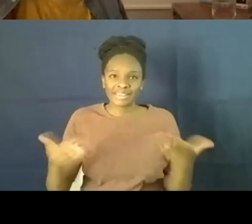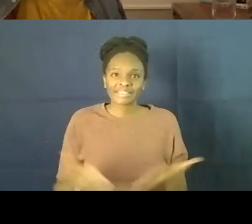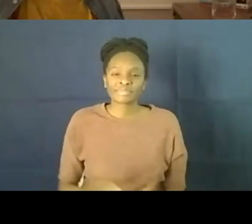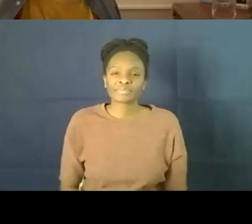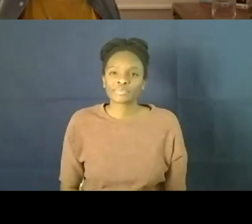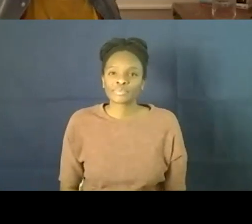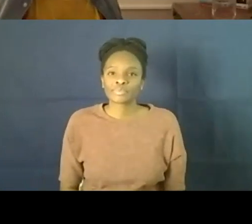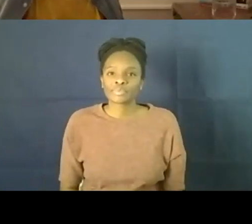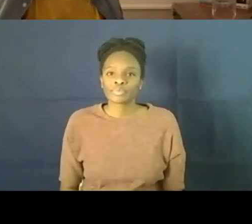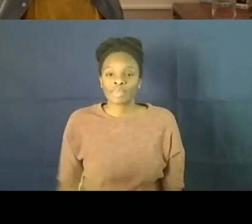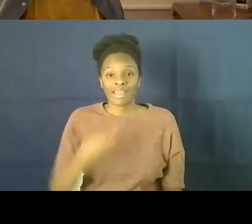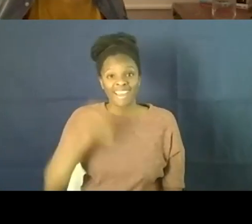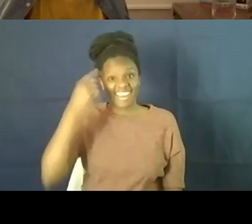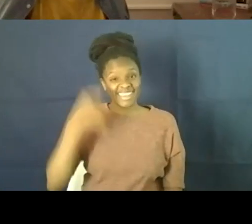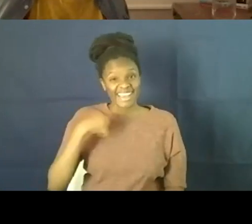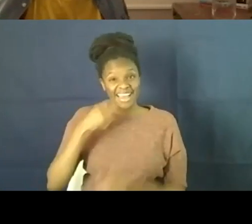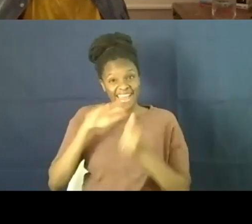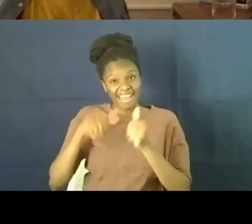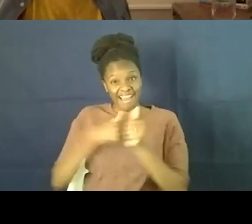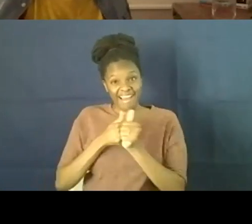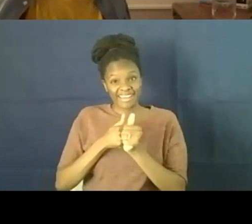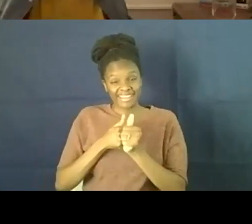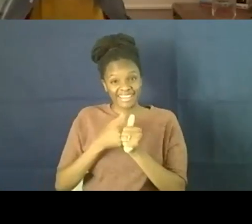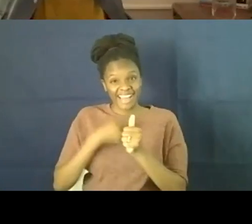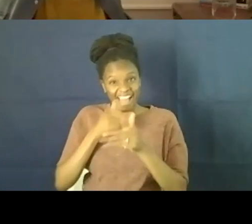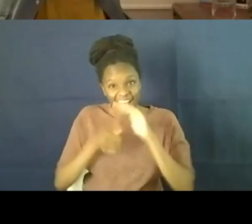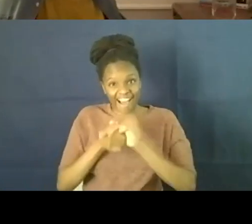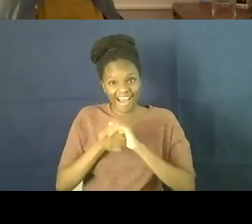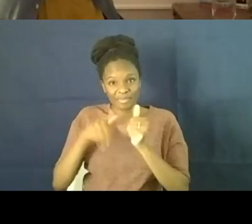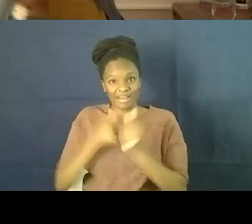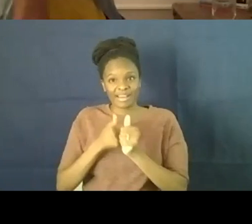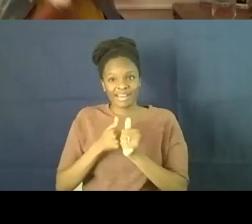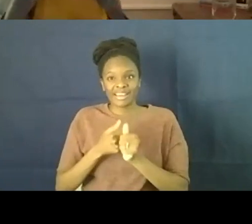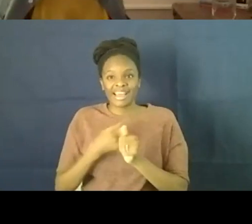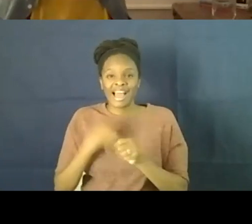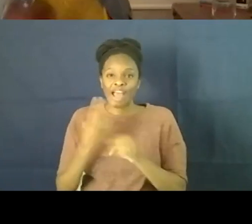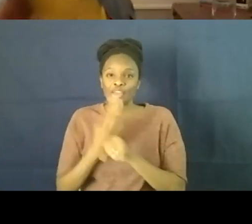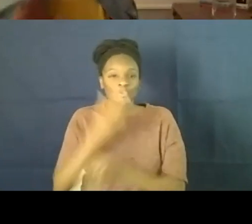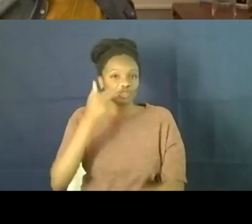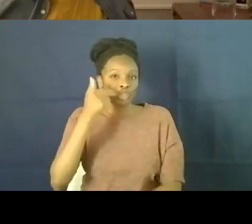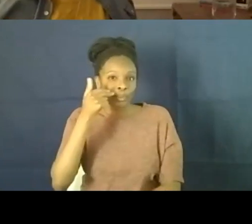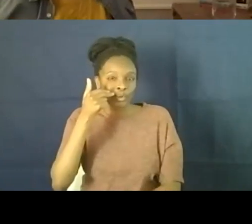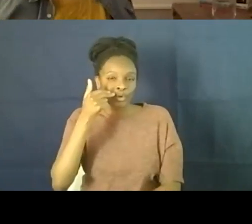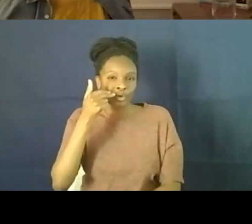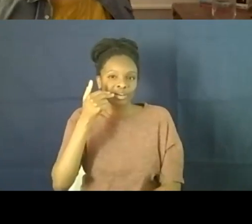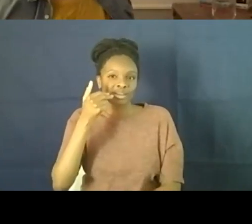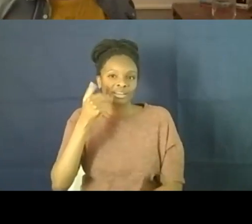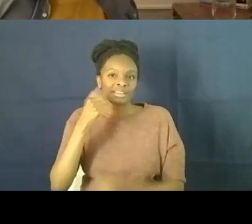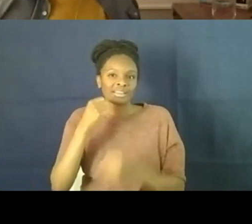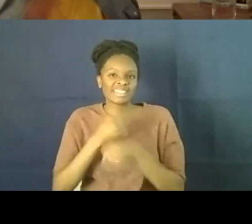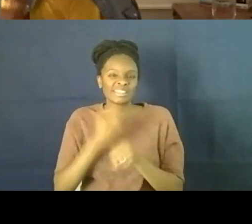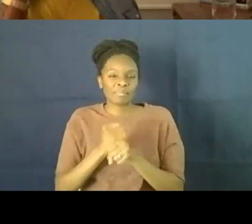I think I hide behind the humor. You know what I mean? Like, I use the humor to, like, sort of, like, make the nakedness